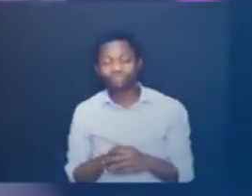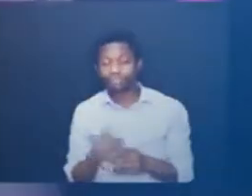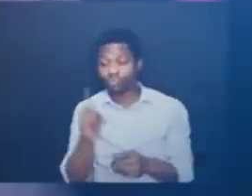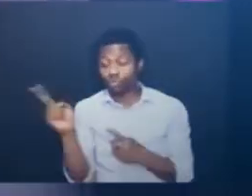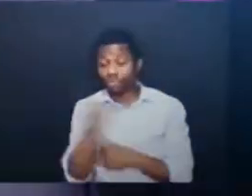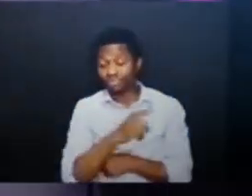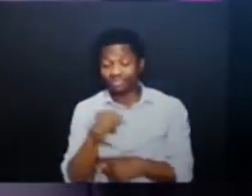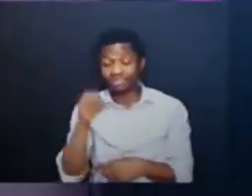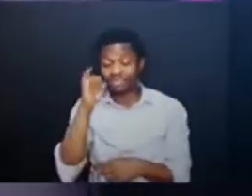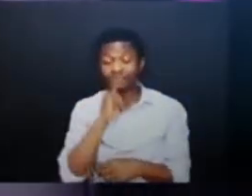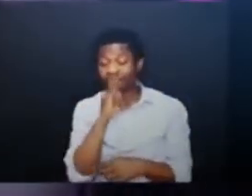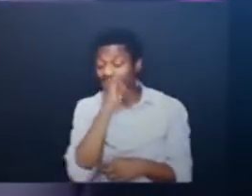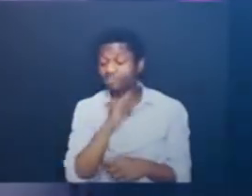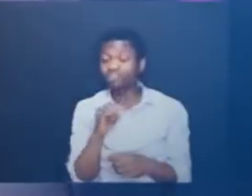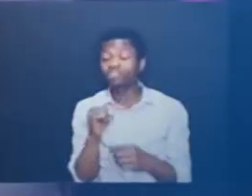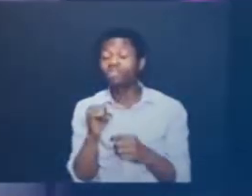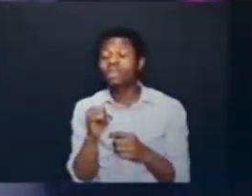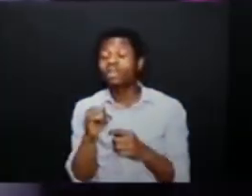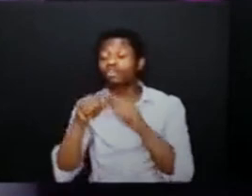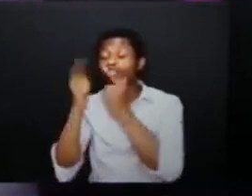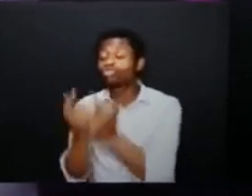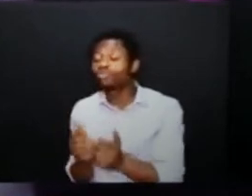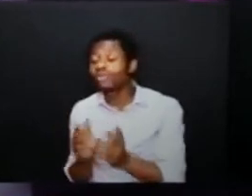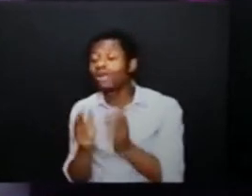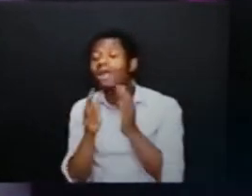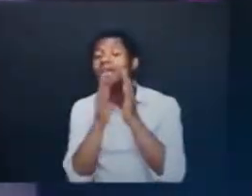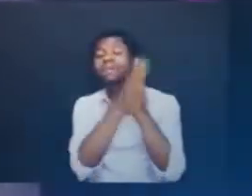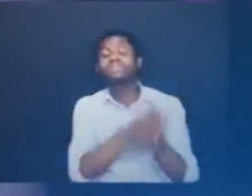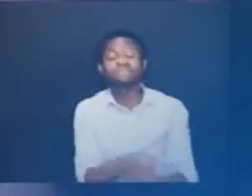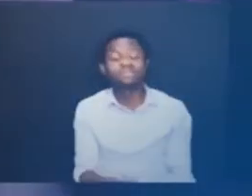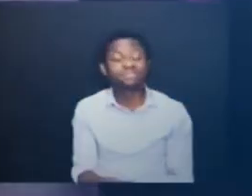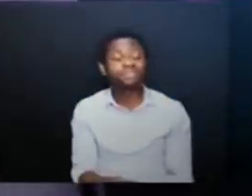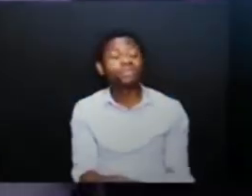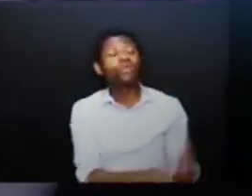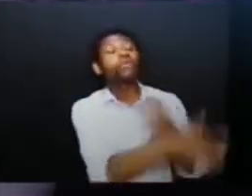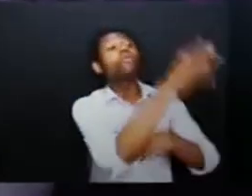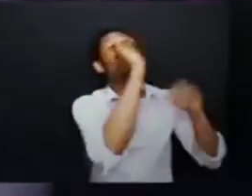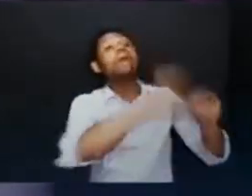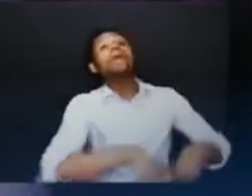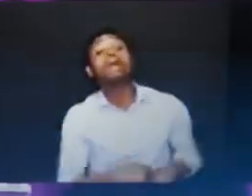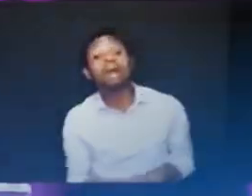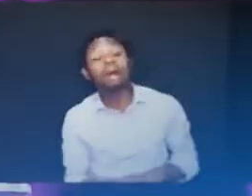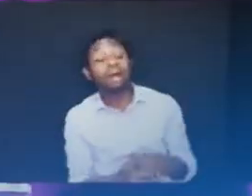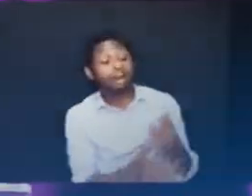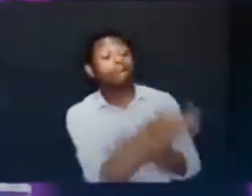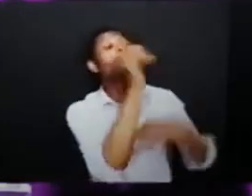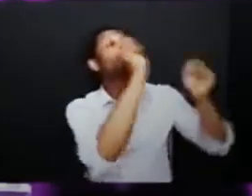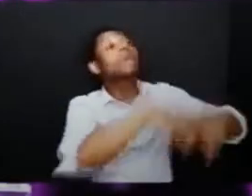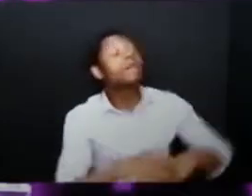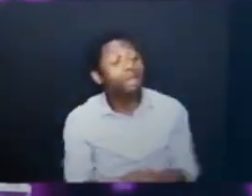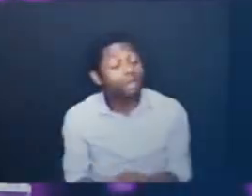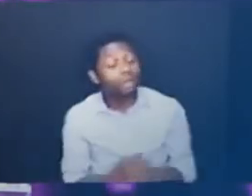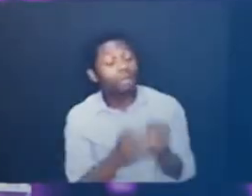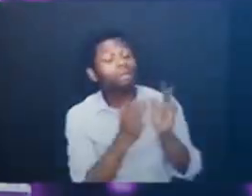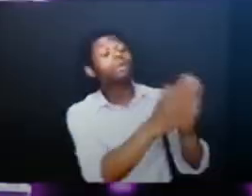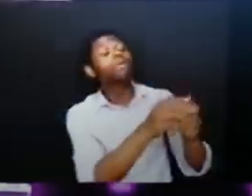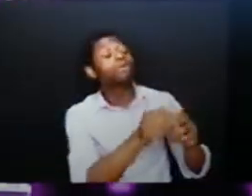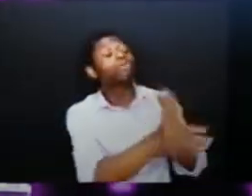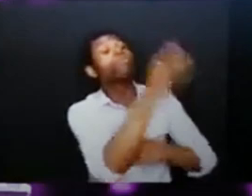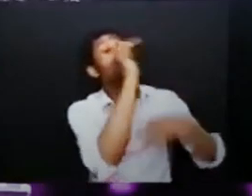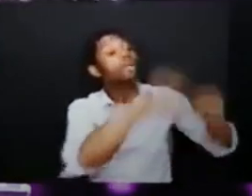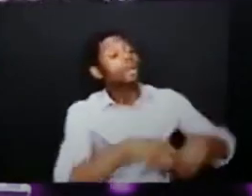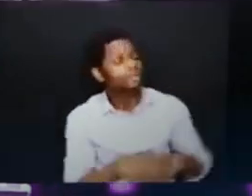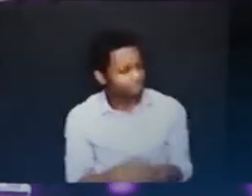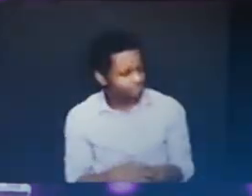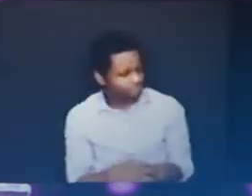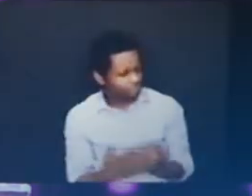Israelites ask, can God? Debi na Israel for Abisa said, so onyankopɔn betumi. Can God? So onyankopɔn obetumi. That is